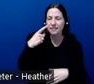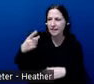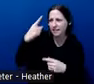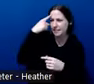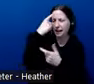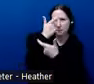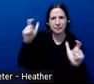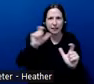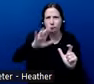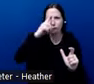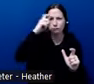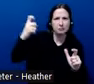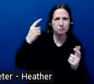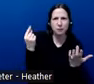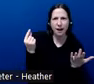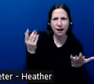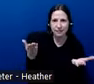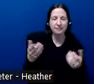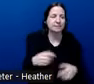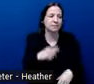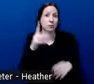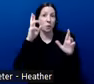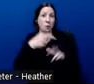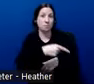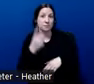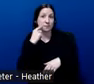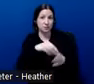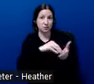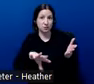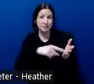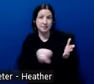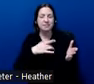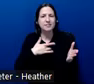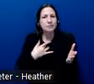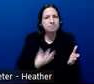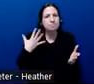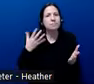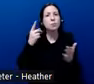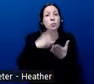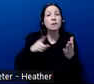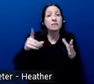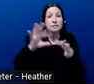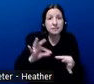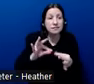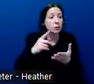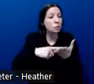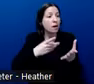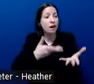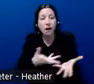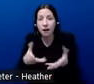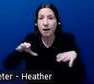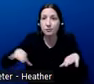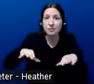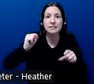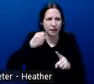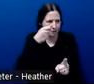will be an inspiration to her students and let them know what you say and do can have a lasting impact on a person and help form